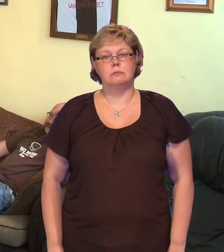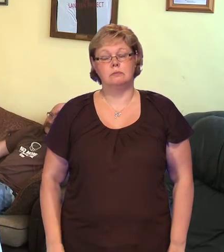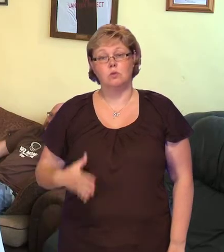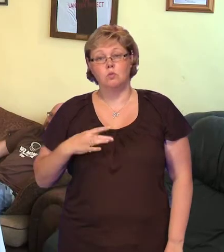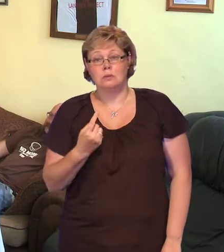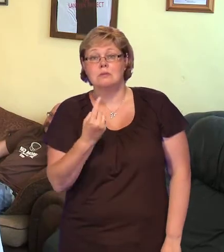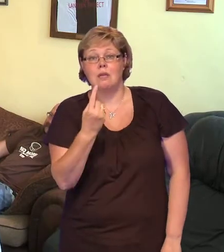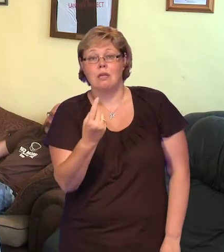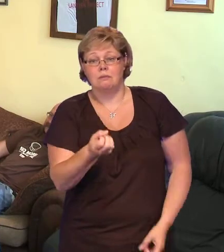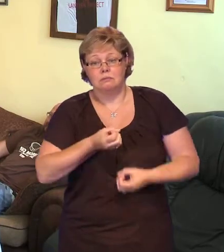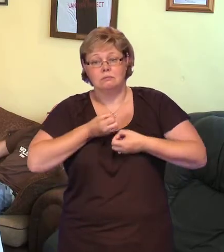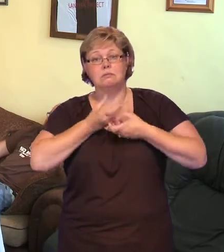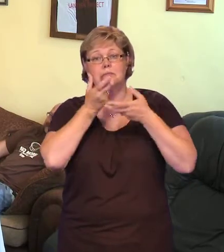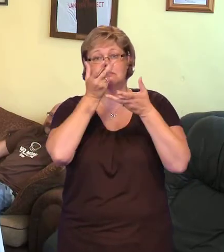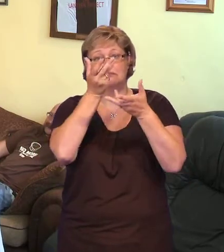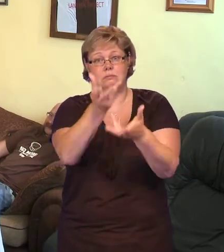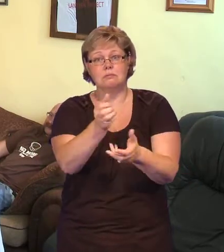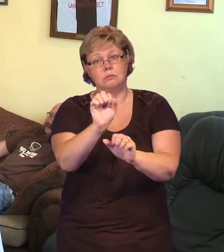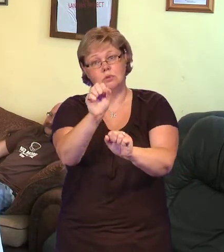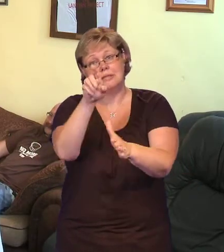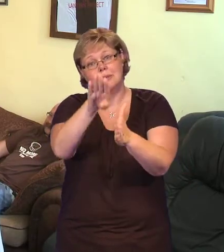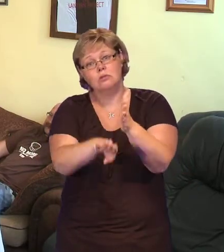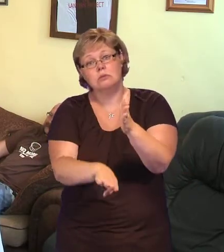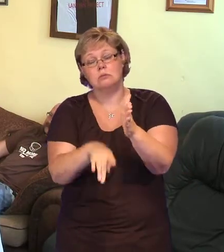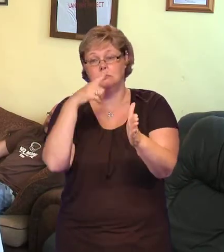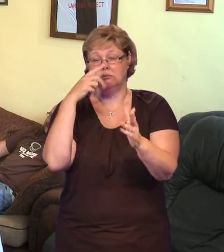If you would like to talk to someone who understands what you've been through,